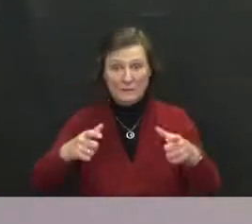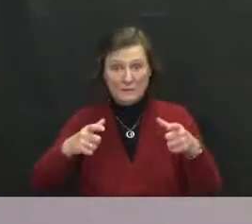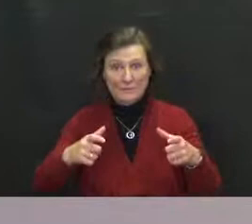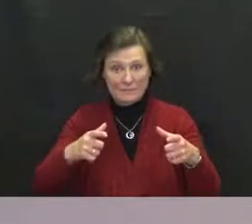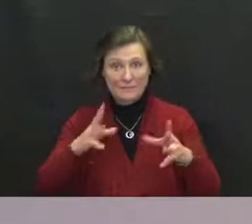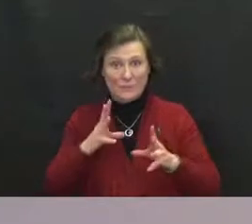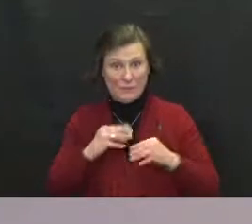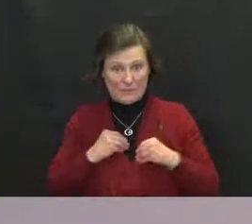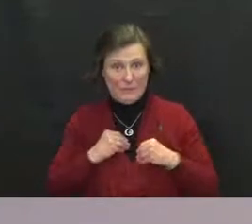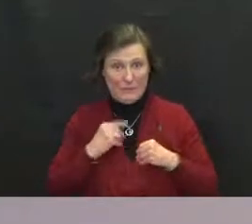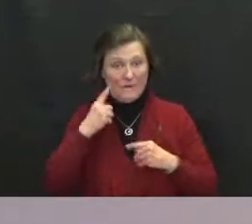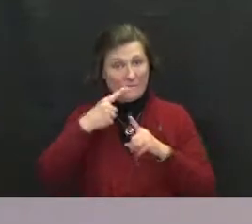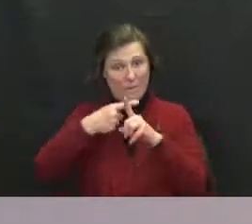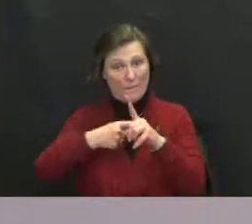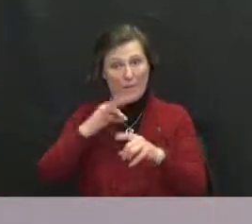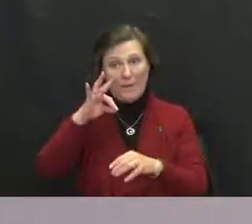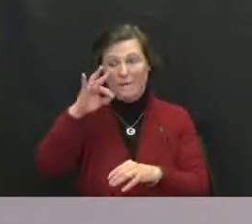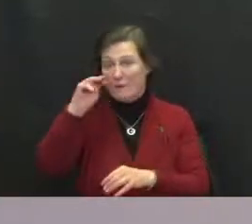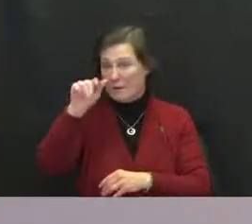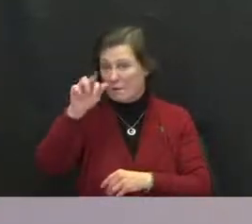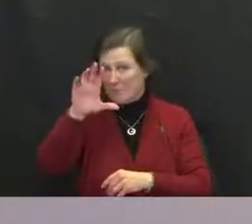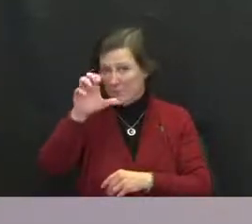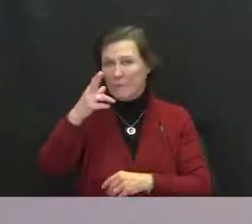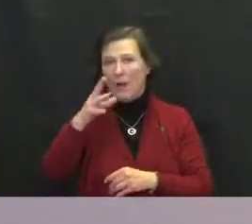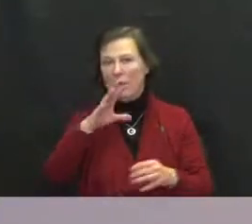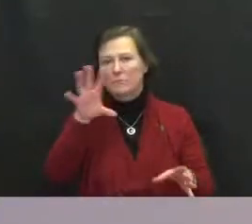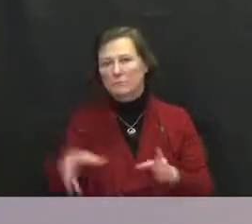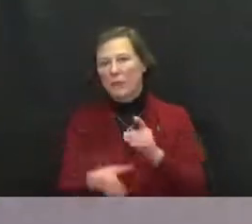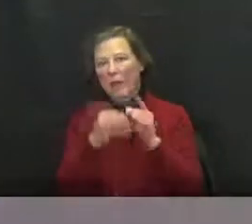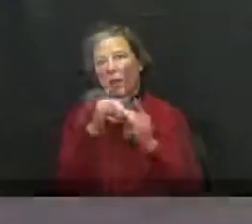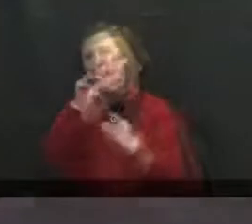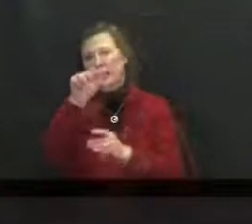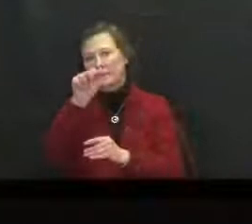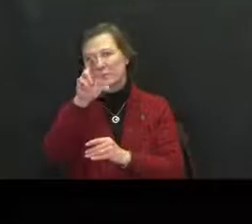in addition to our regular support of the Marion Polk Food Share.